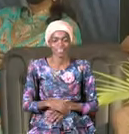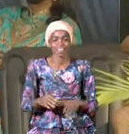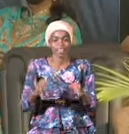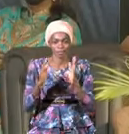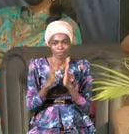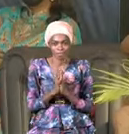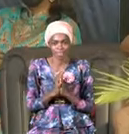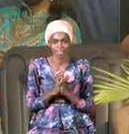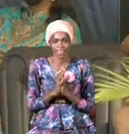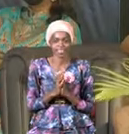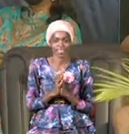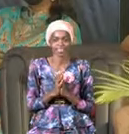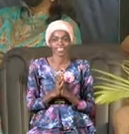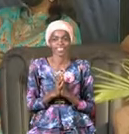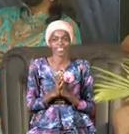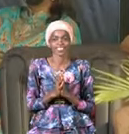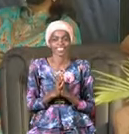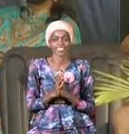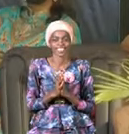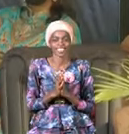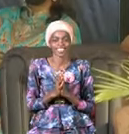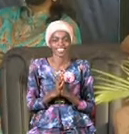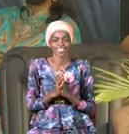Amen. I like you.